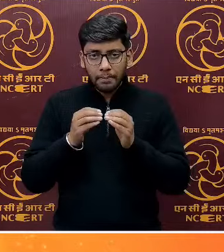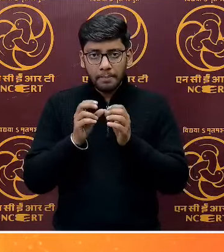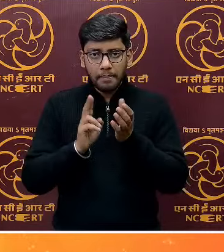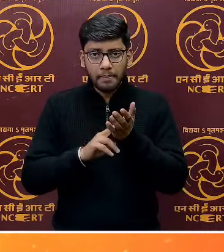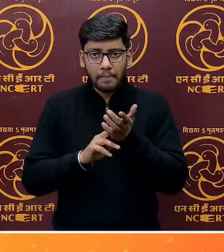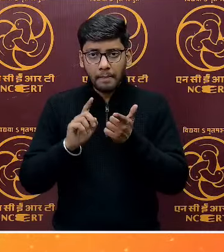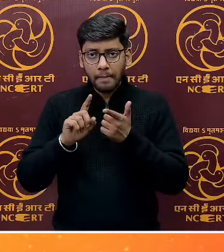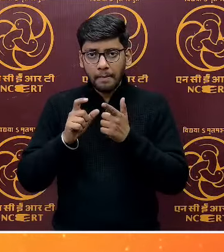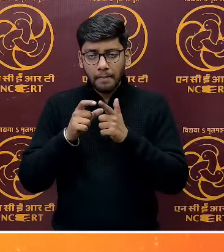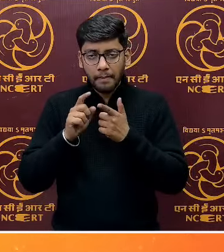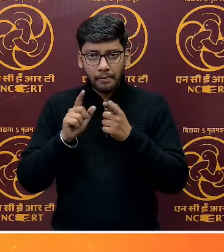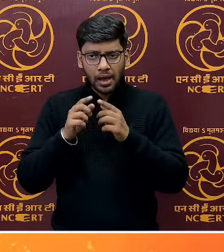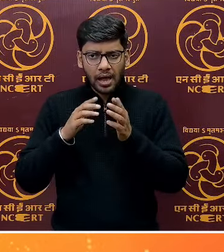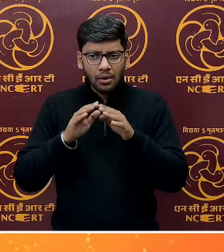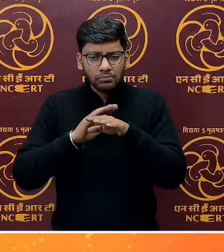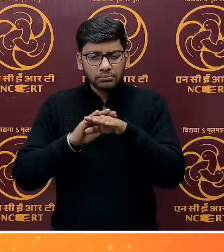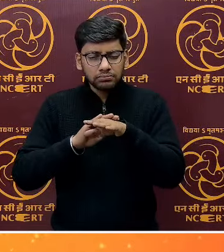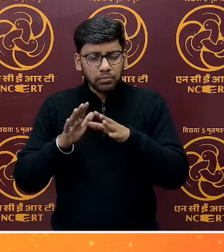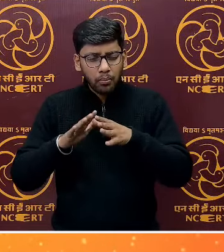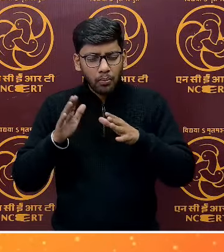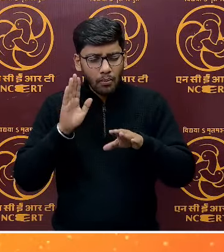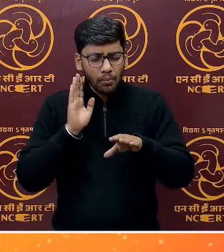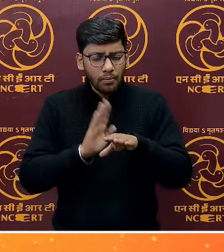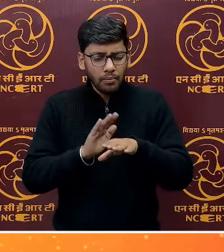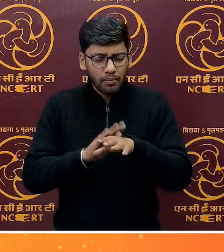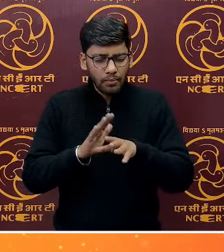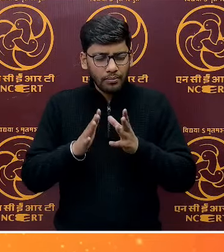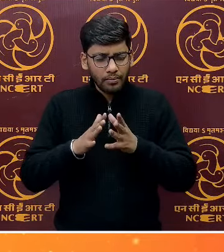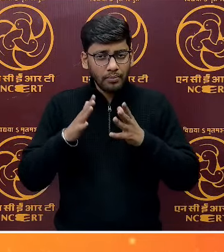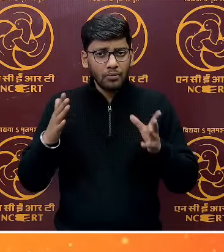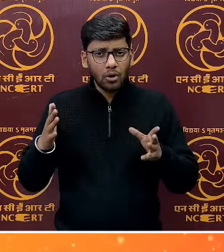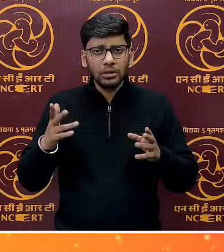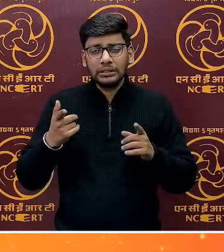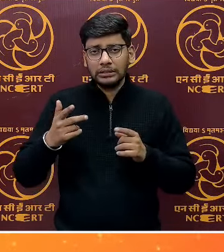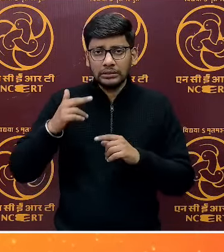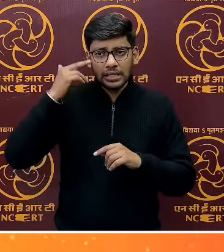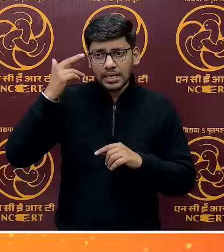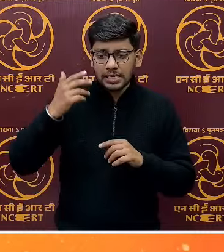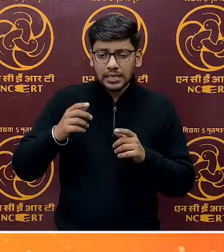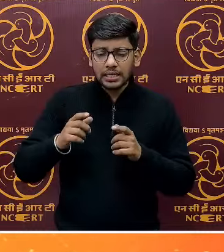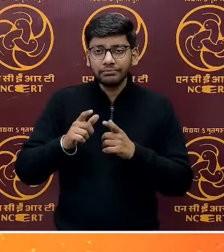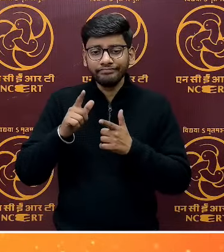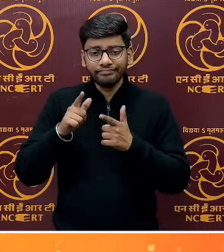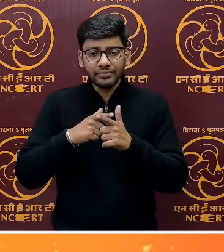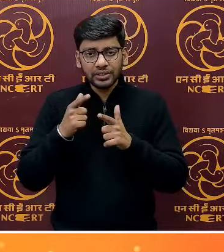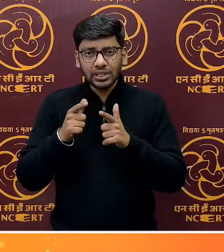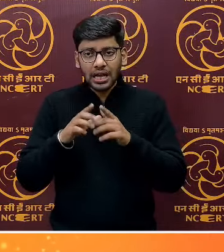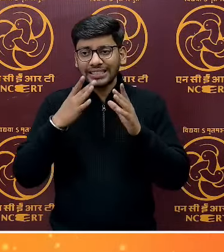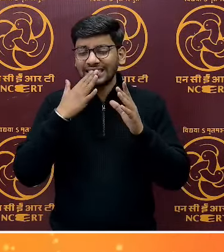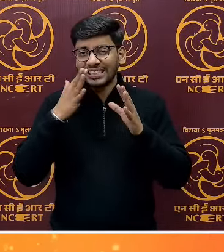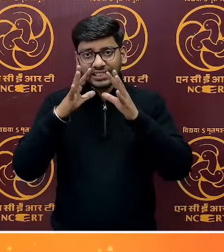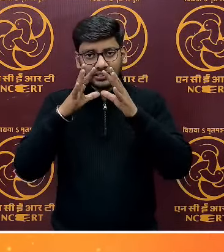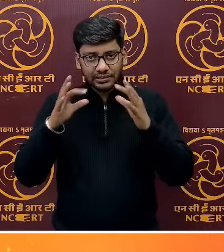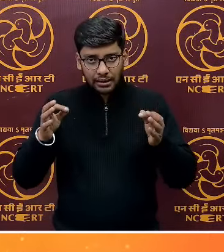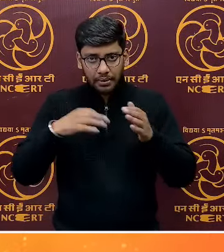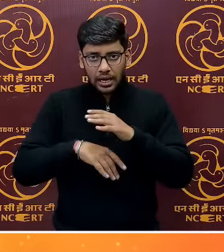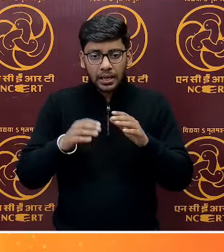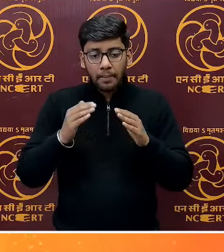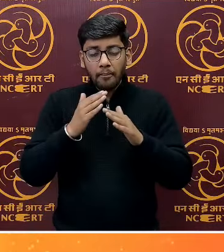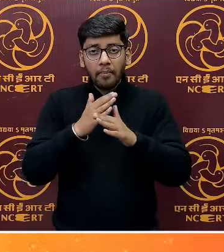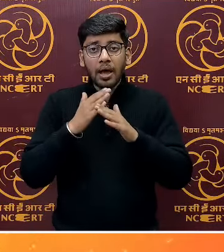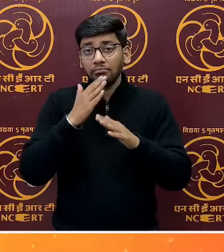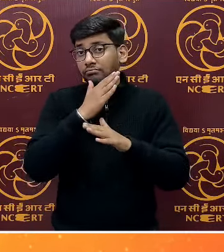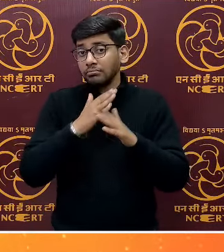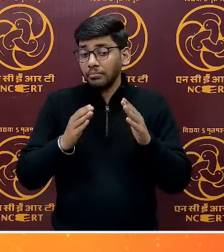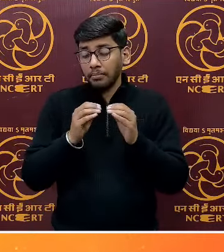got so busy and addicted to flying kites that youngsters were getting spoilt with this